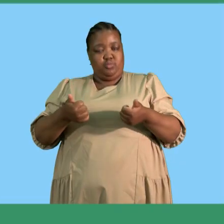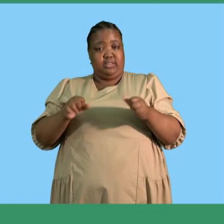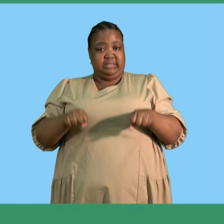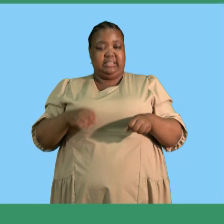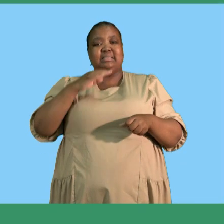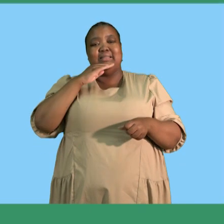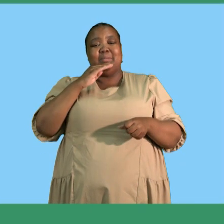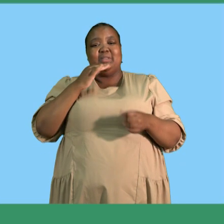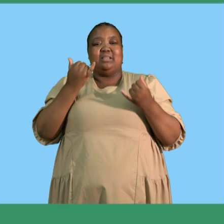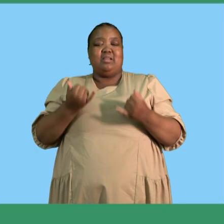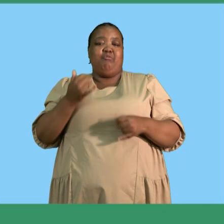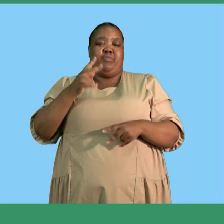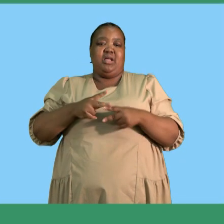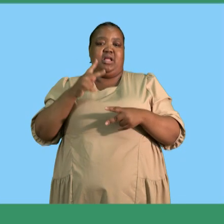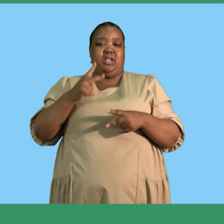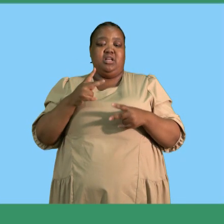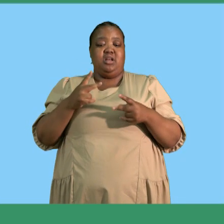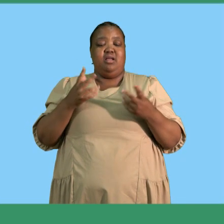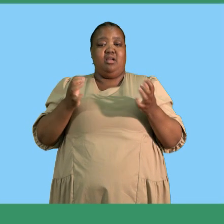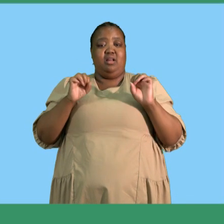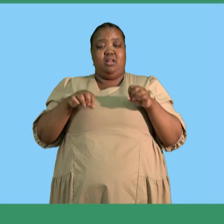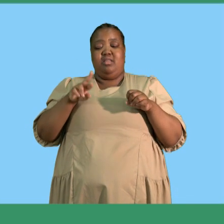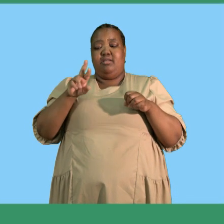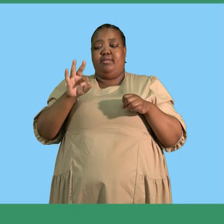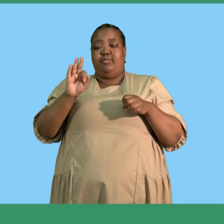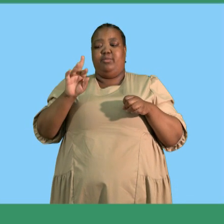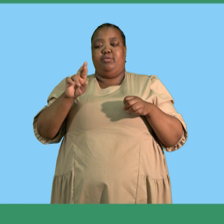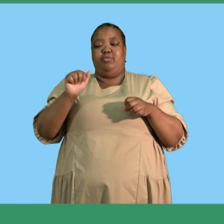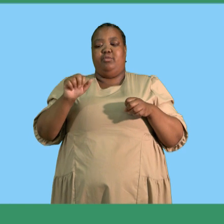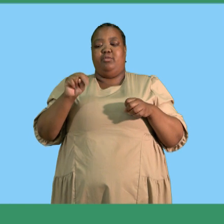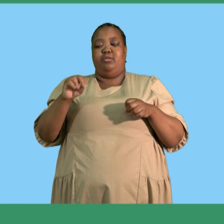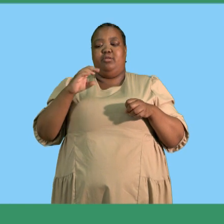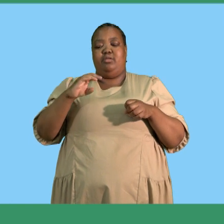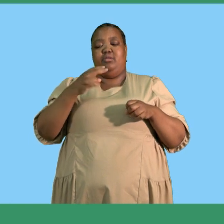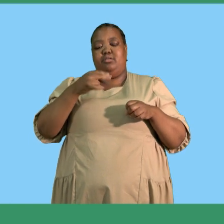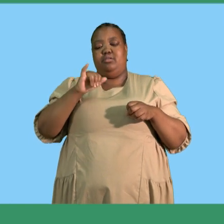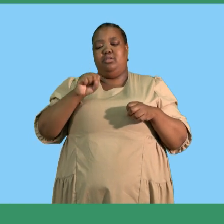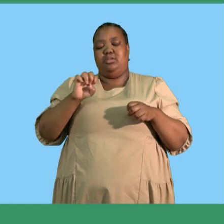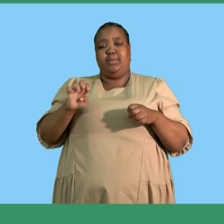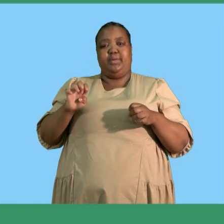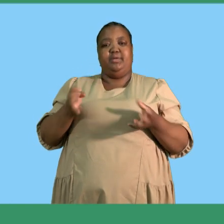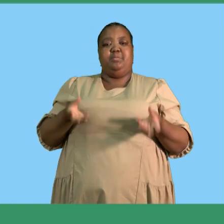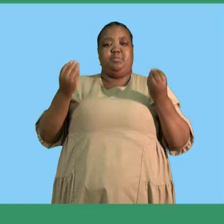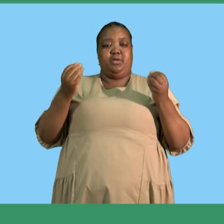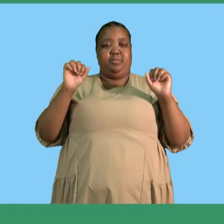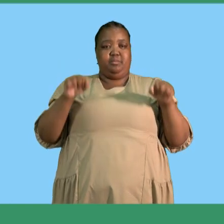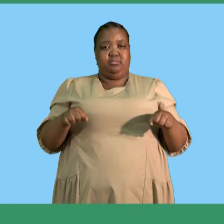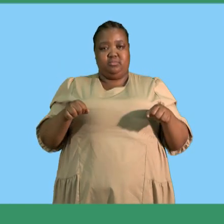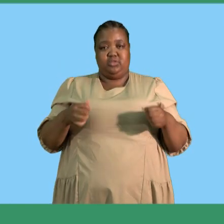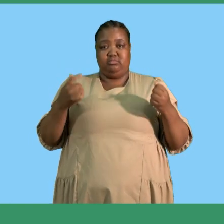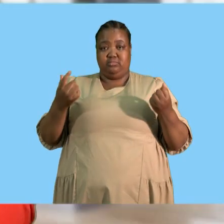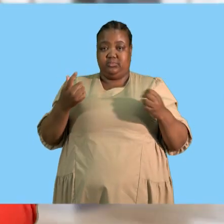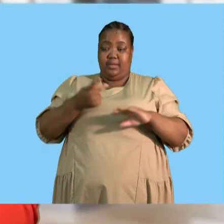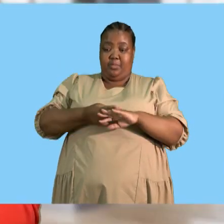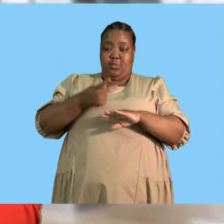means that when I have now finally had the franchising, it means I need to pay the royalties to the